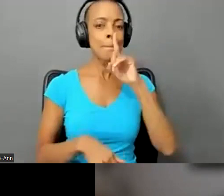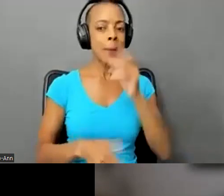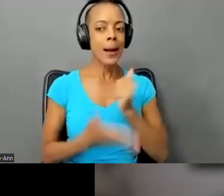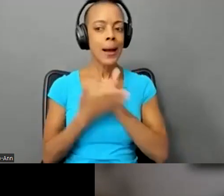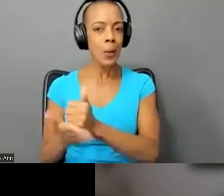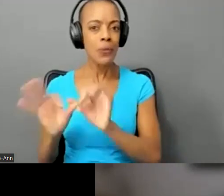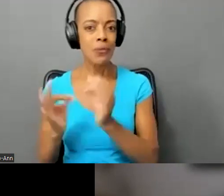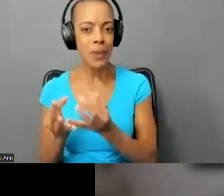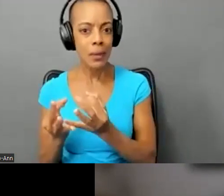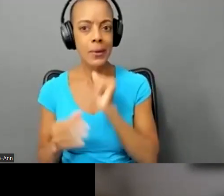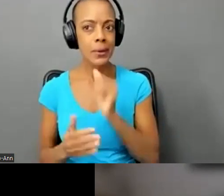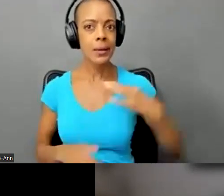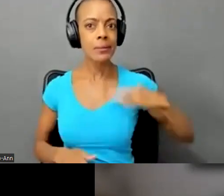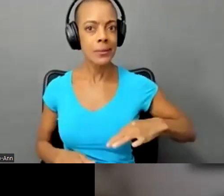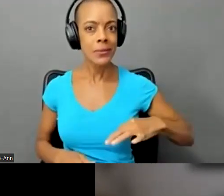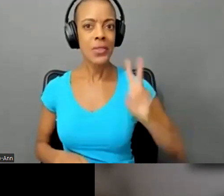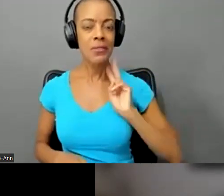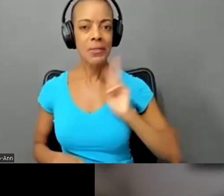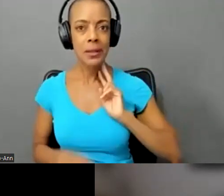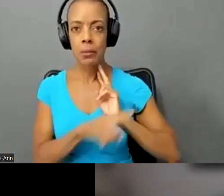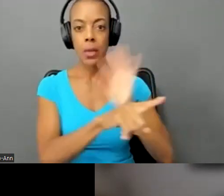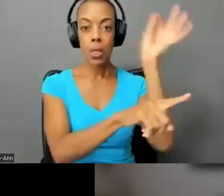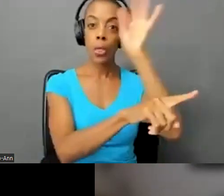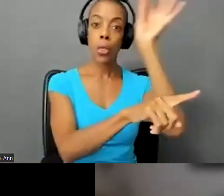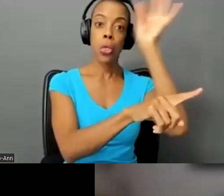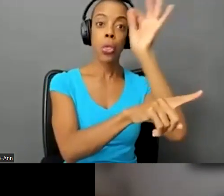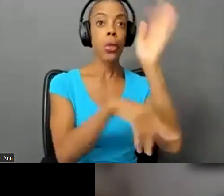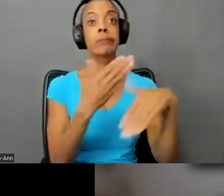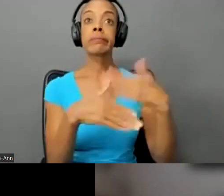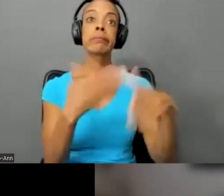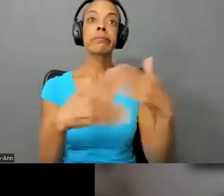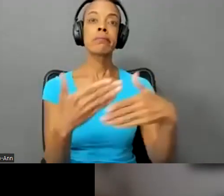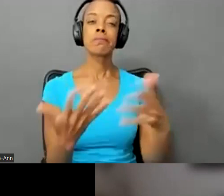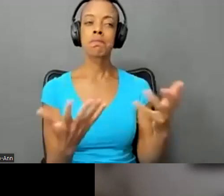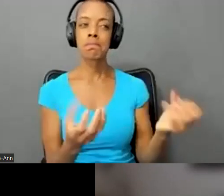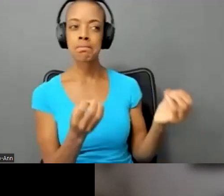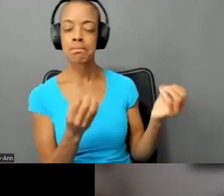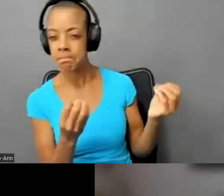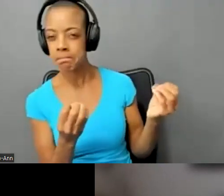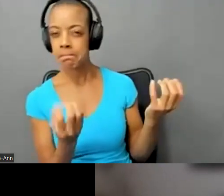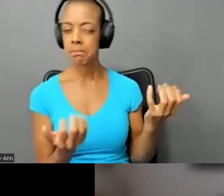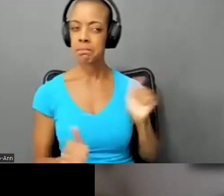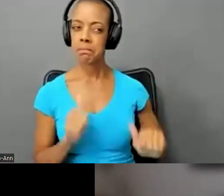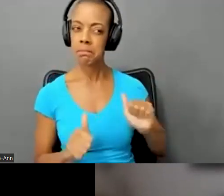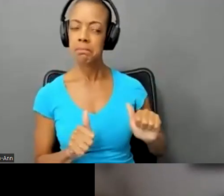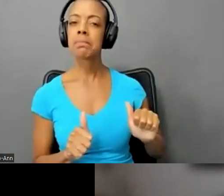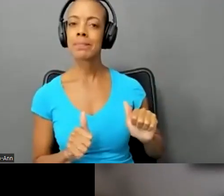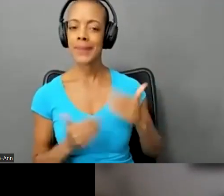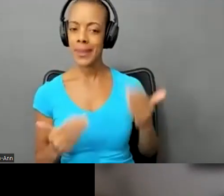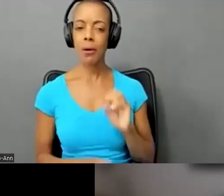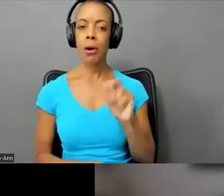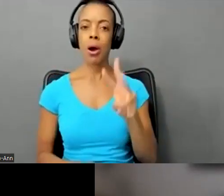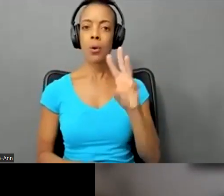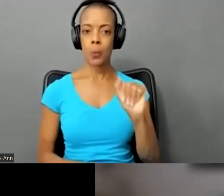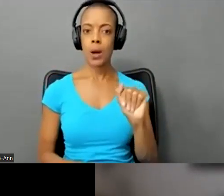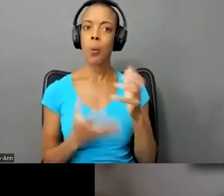families or to victims. So I think that's something that, again, we would at Onwa definitely like to